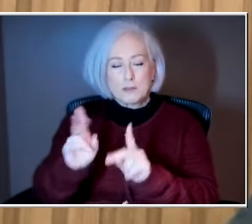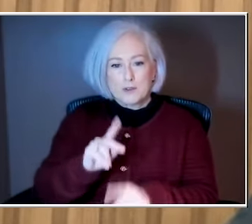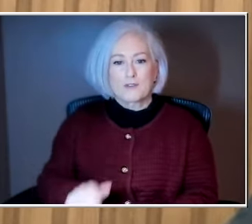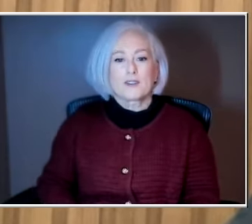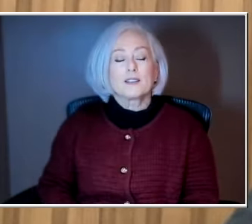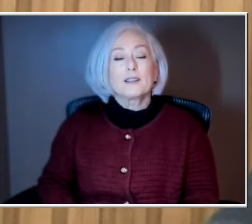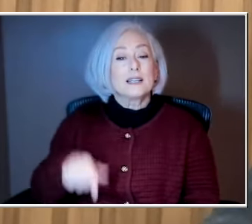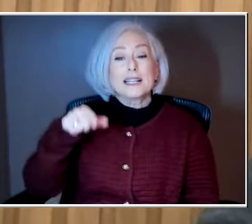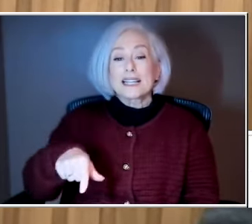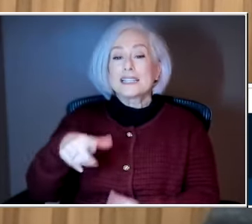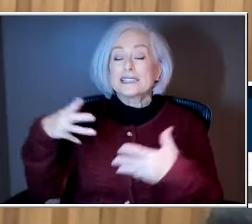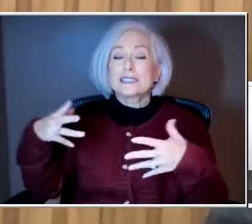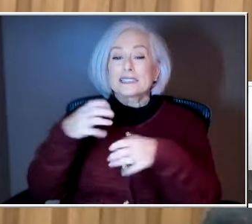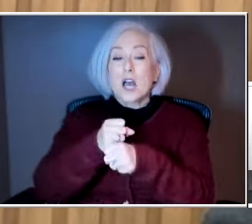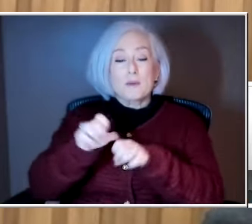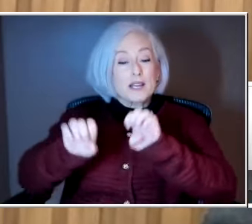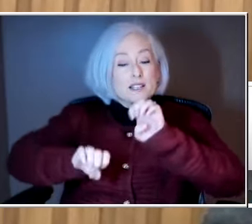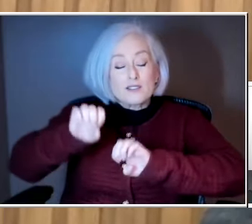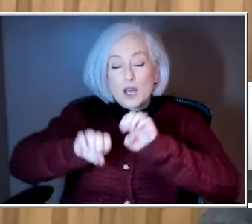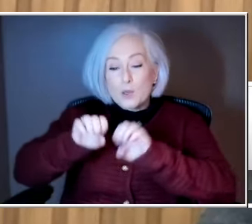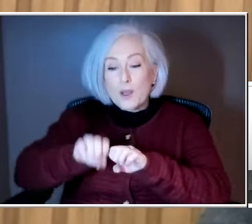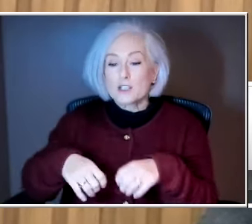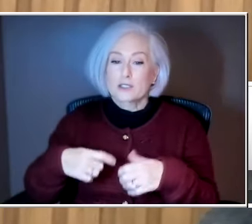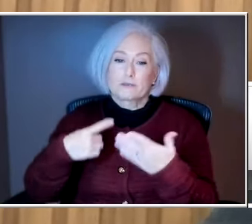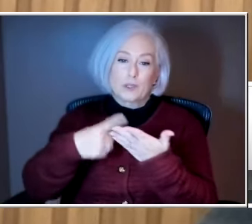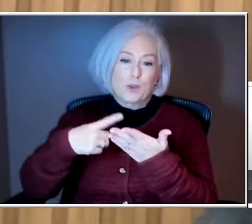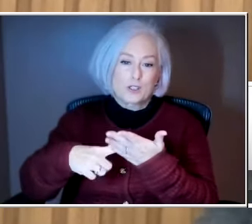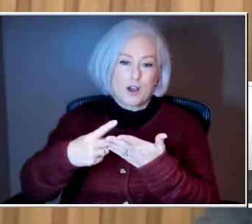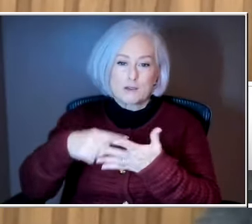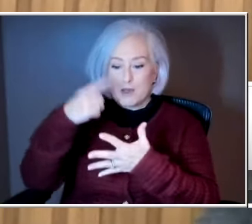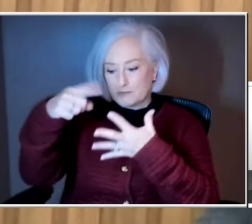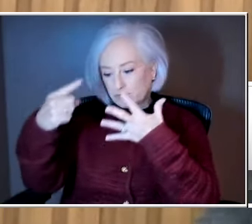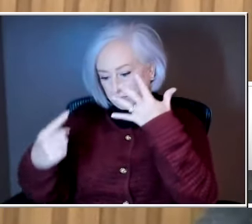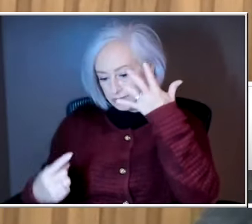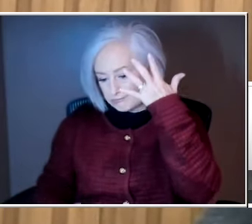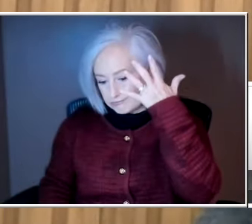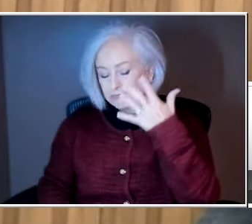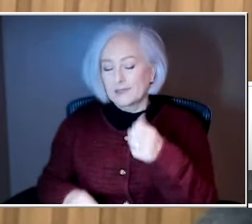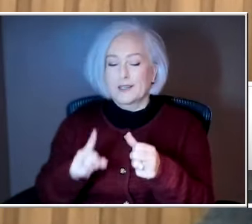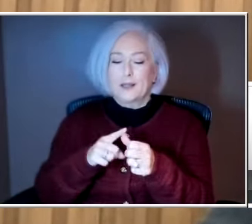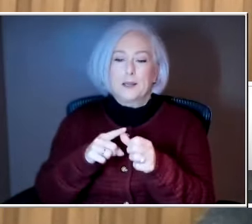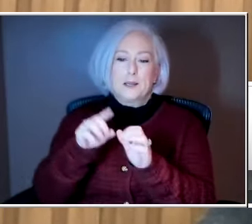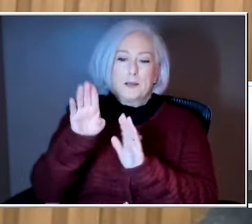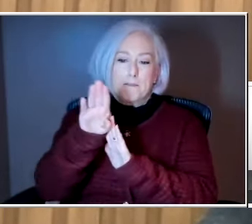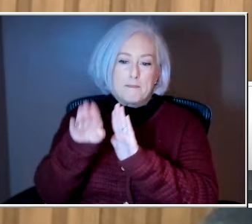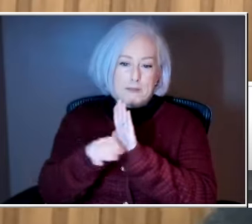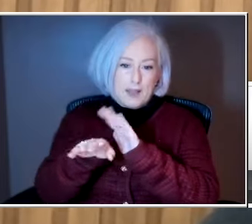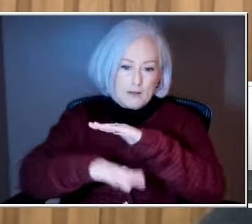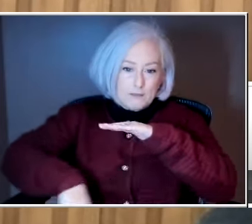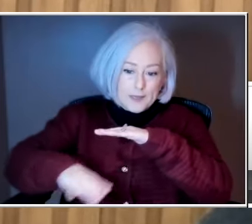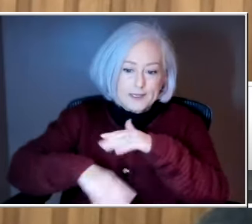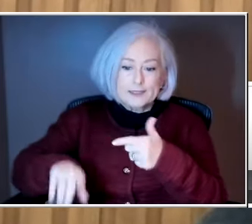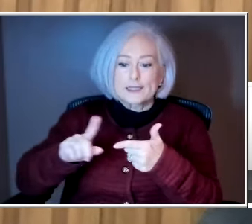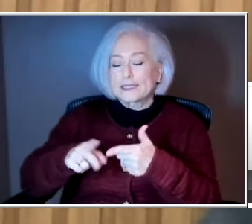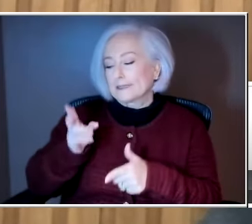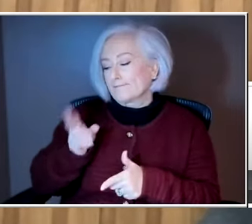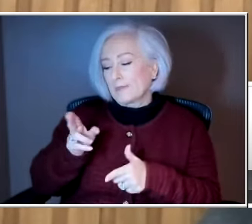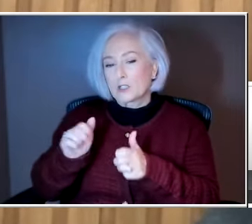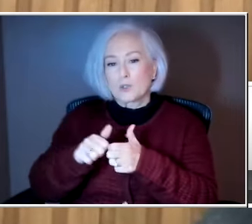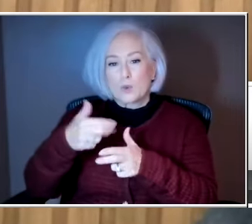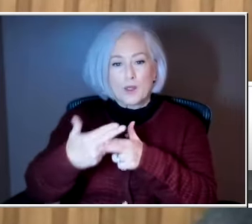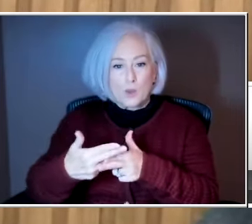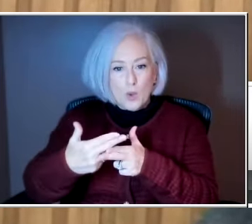comprehensive evaluation. We talk about a little bit of everything. We usually start with some basic background information. We talk about history with weight. We talk about mental